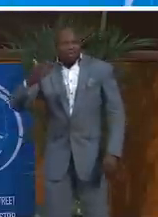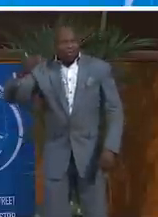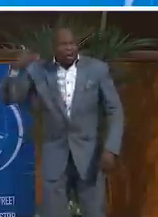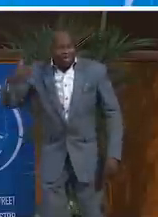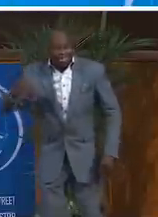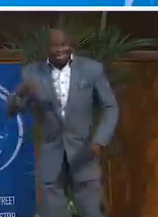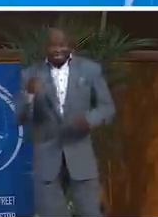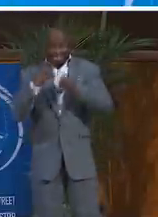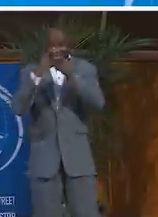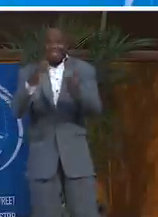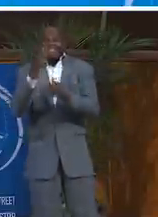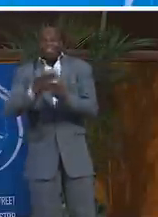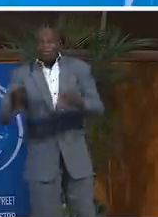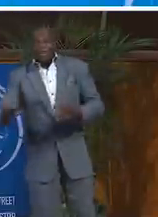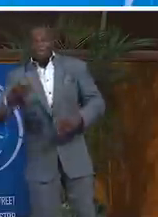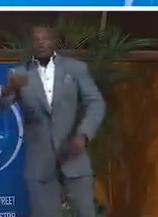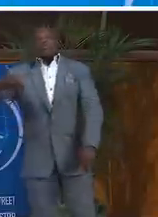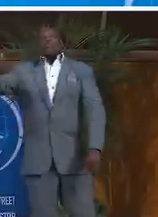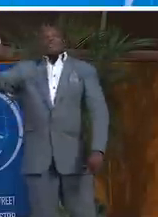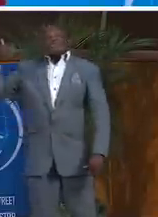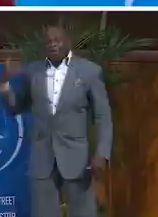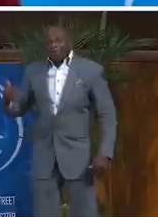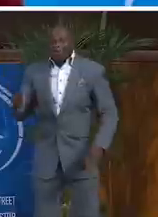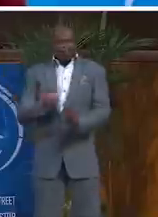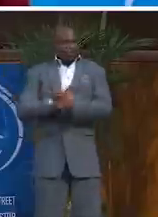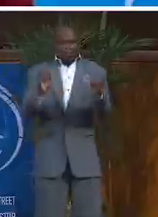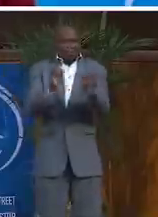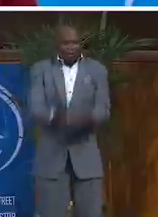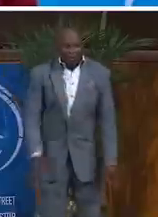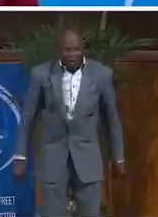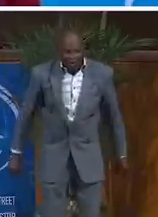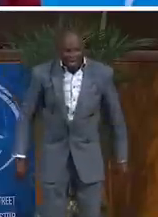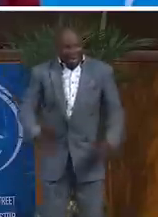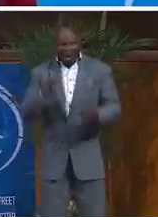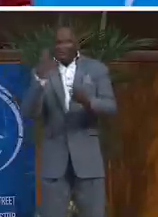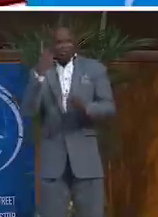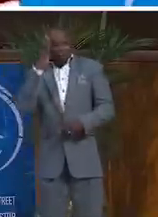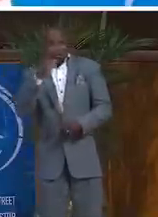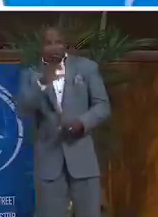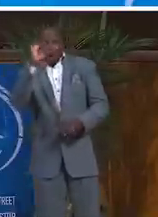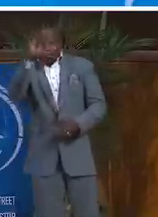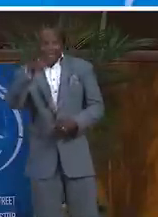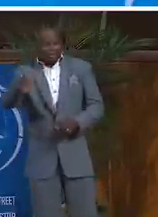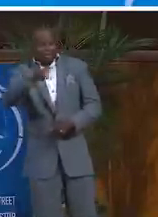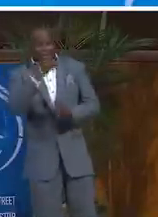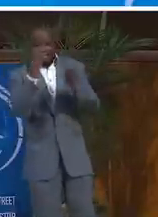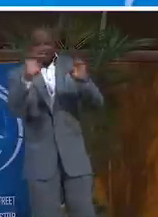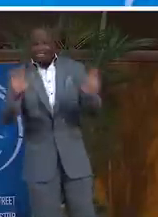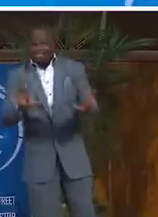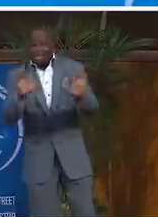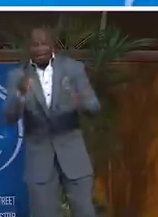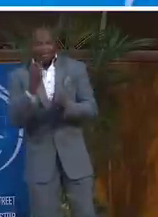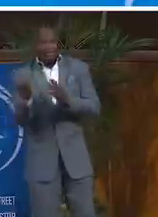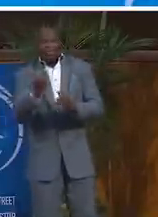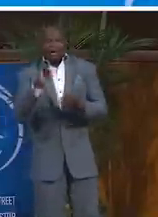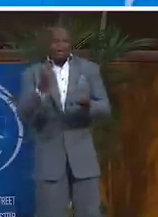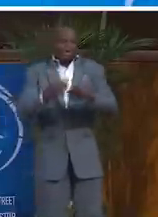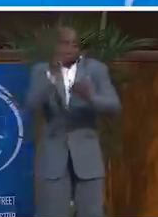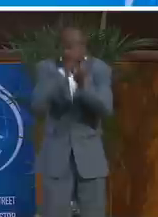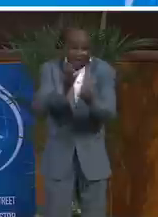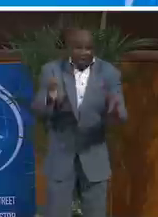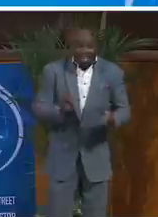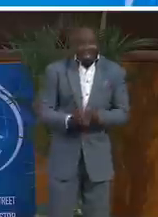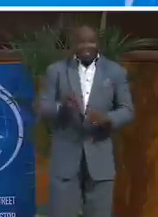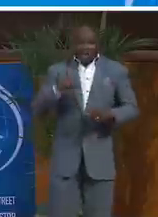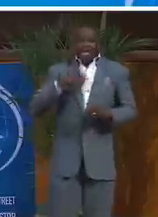declares some things was and ain't no more. And I don't know who I came to preach to on Easter Sunday, but there's somebody today, you know,